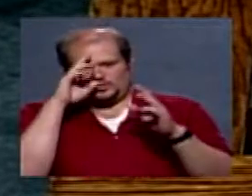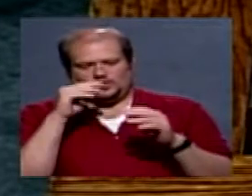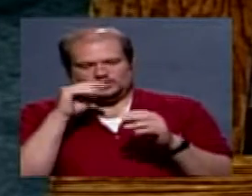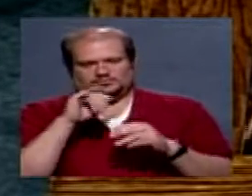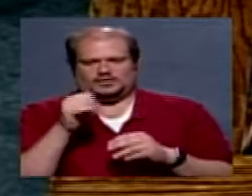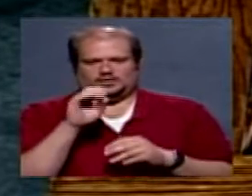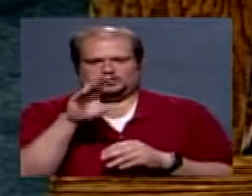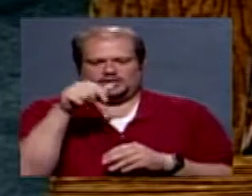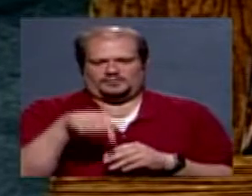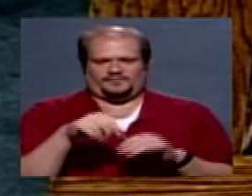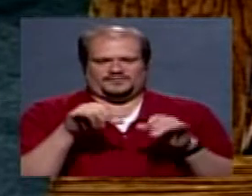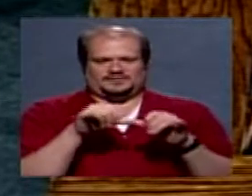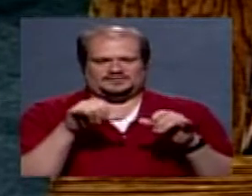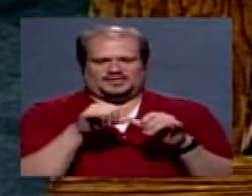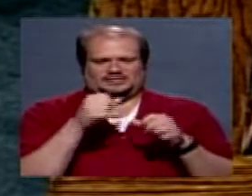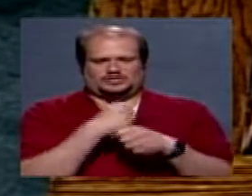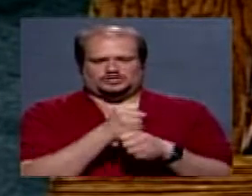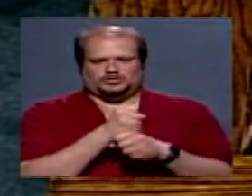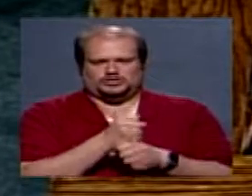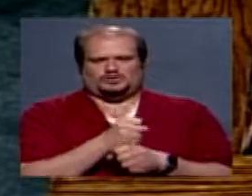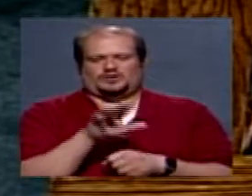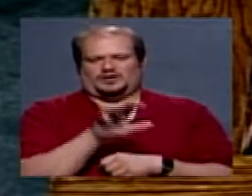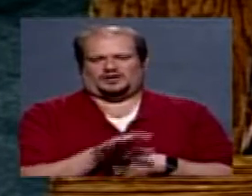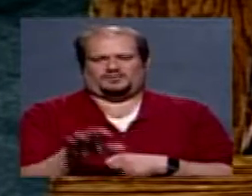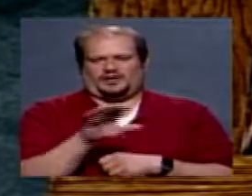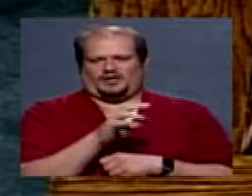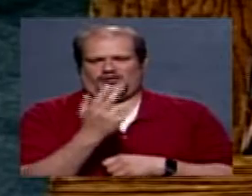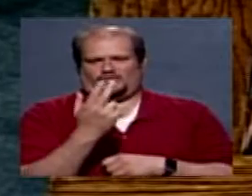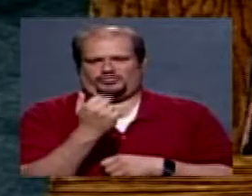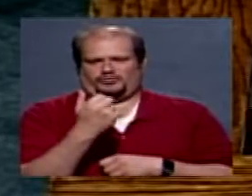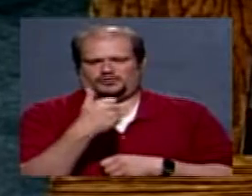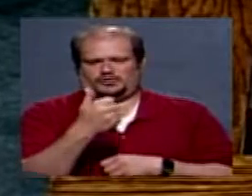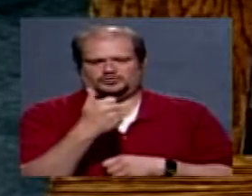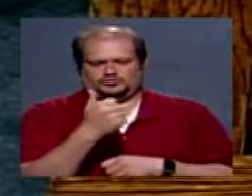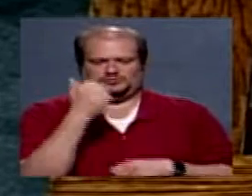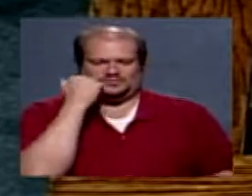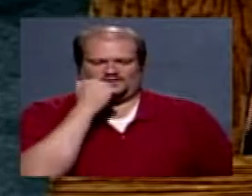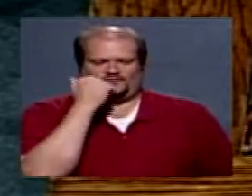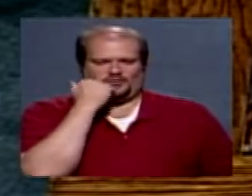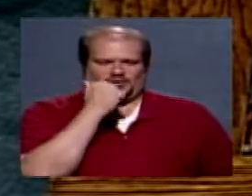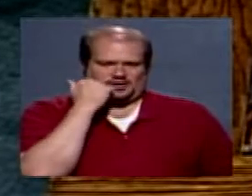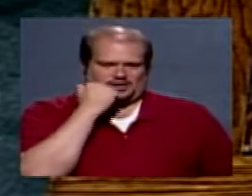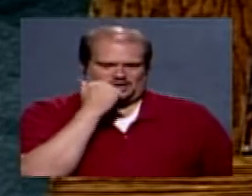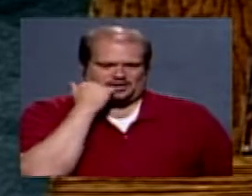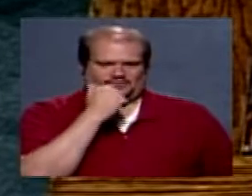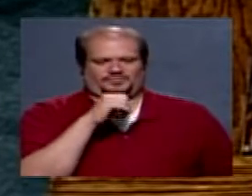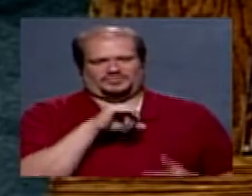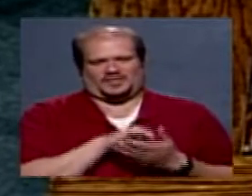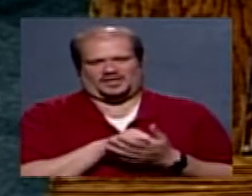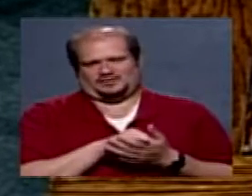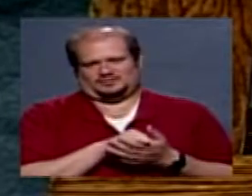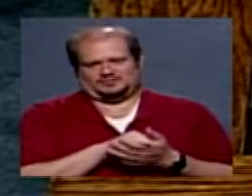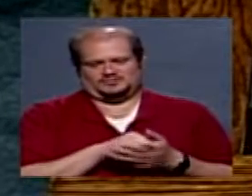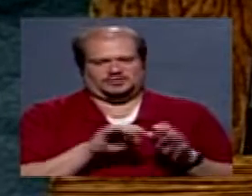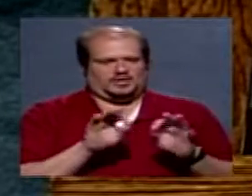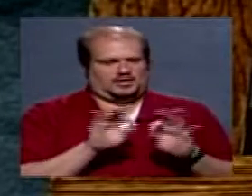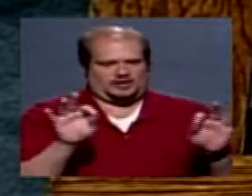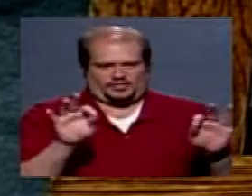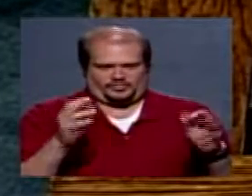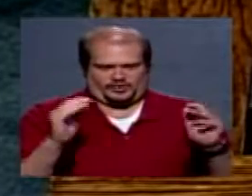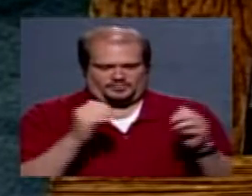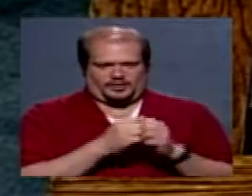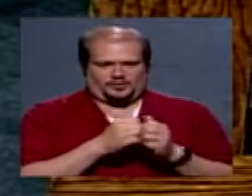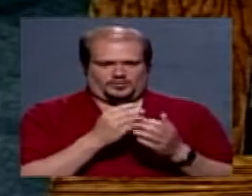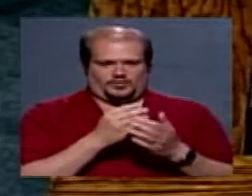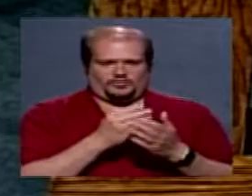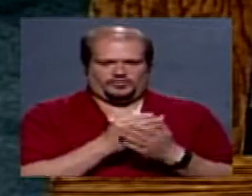job of this size to generate on average about 13 trips a day, which is nothing compared to a by